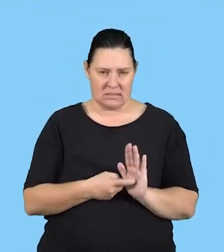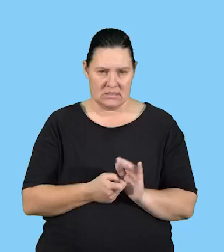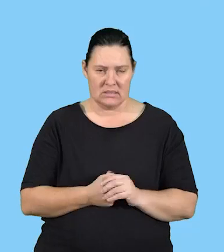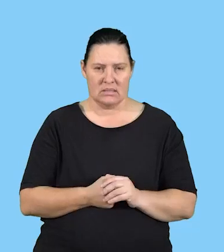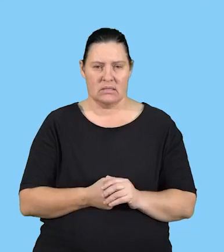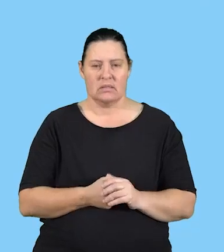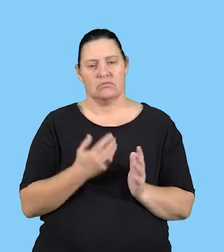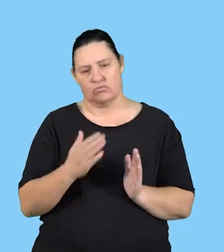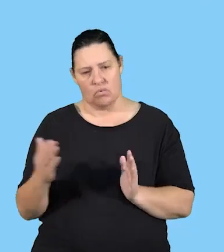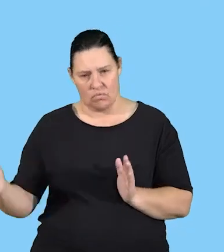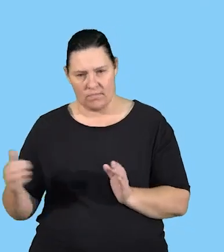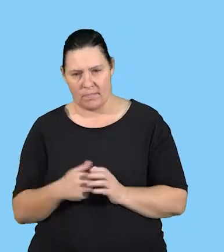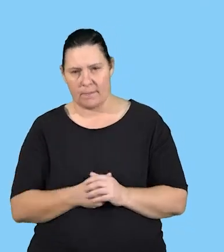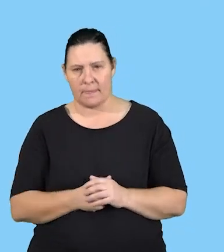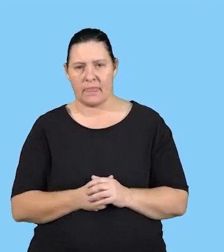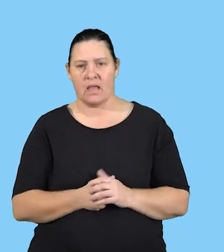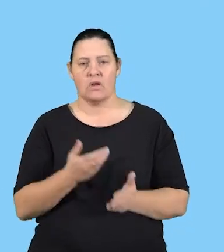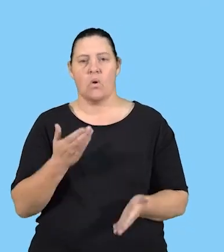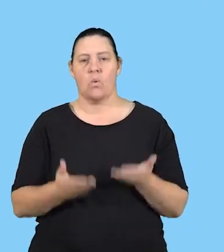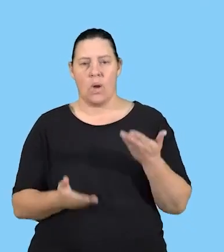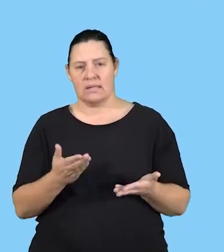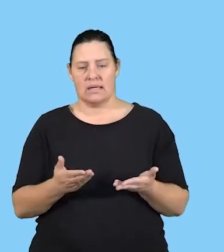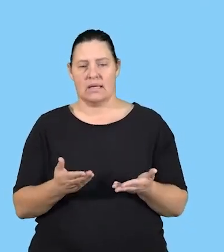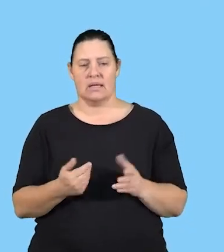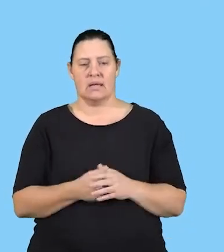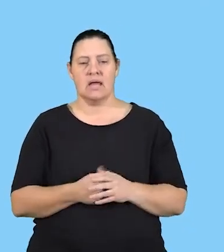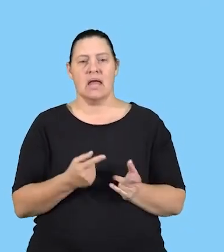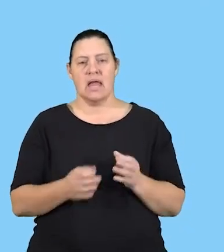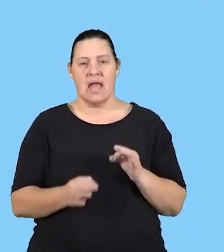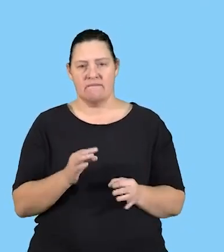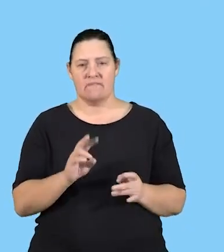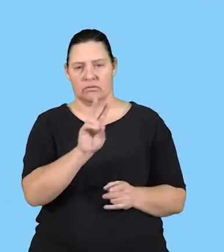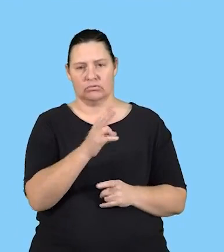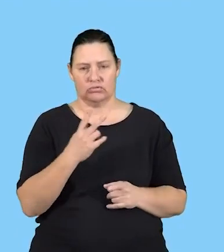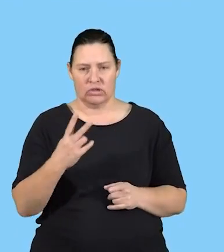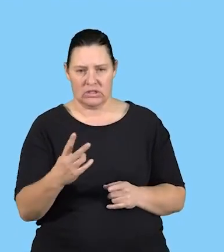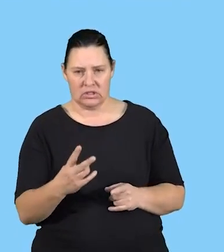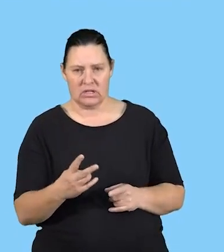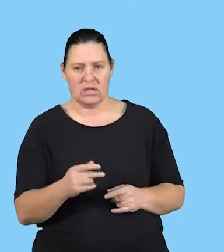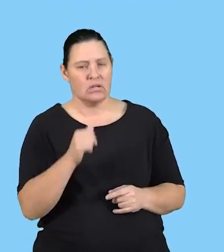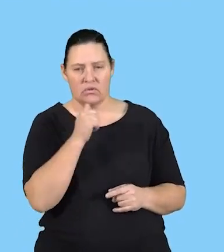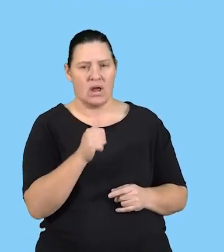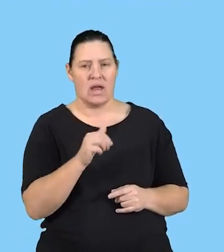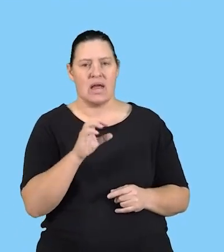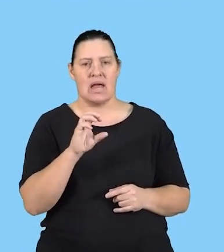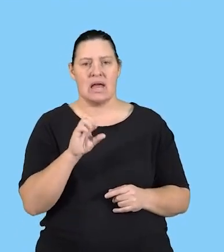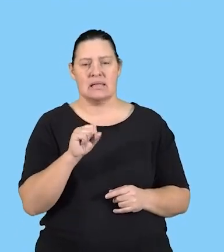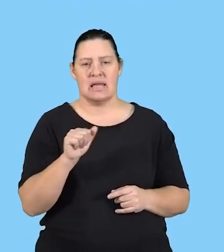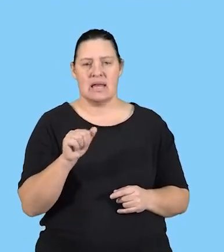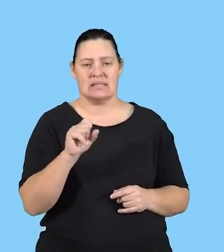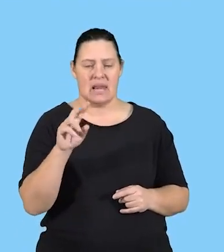and so on. The weightings, colleagues, when they are converted, even though SA Sums is going to do